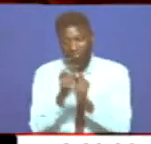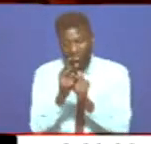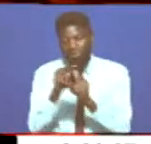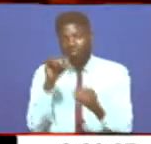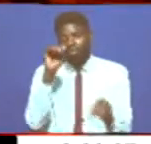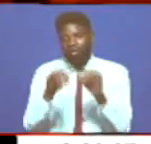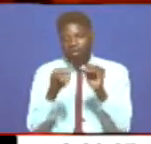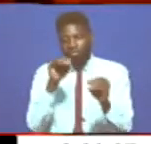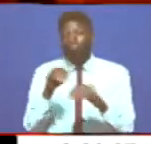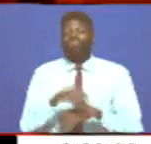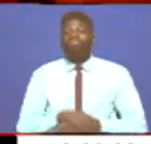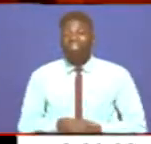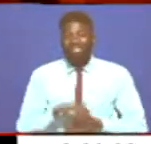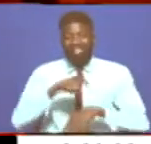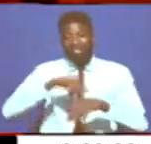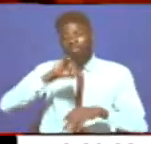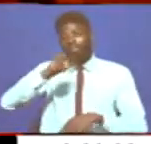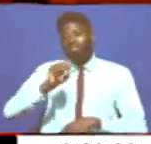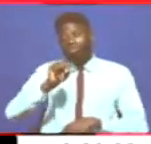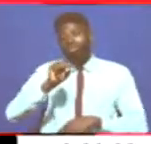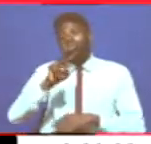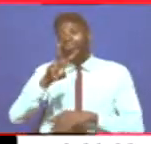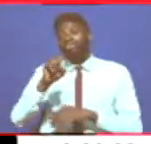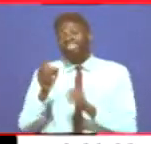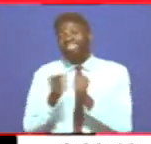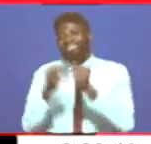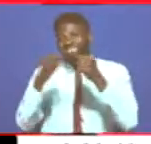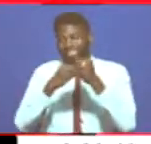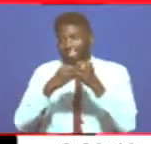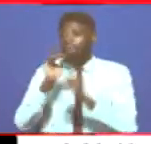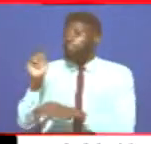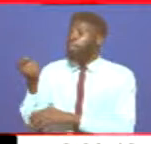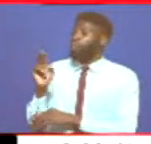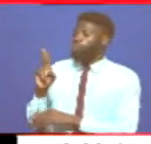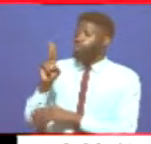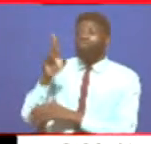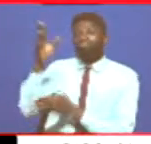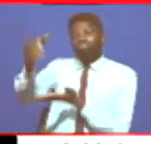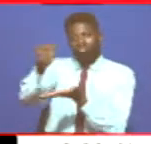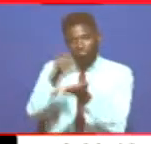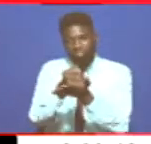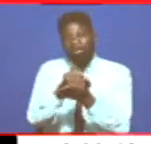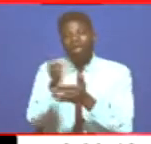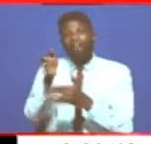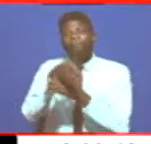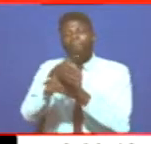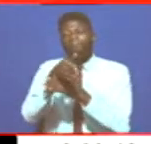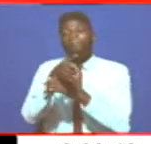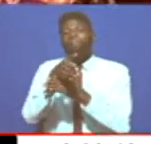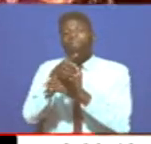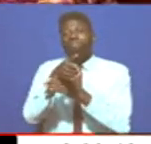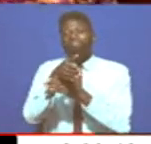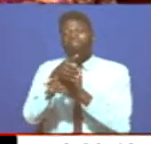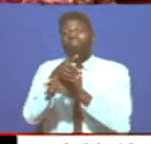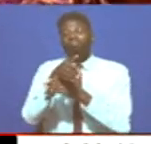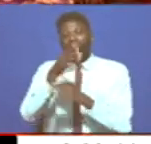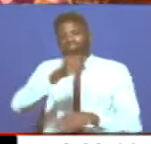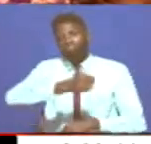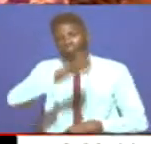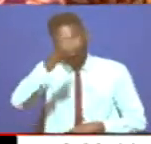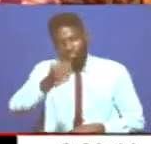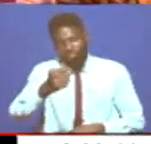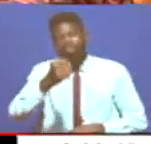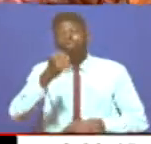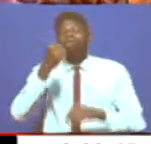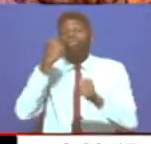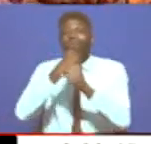In January 2018, President Uhuru Kenyatta appointed him as an ambassador before being redesignated to serve as Kenya's